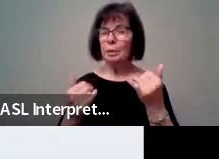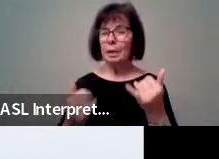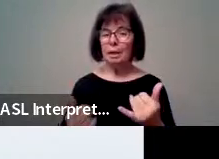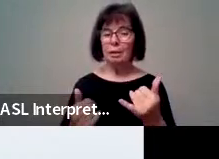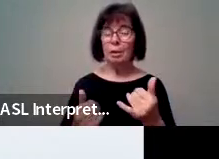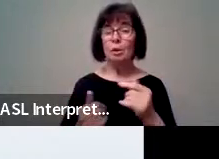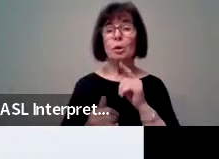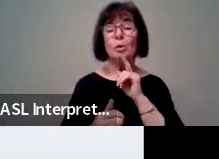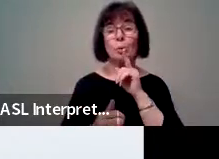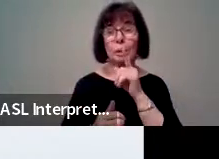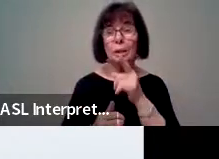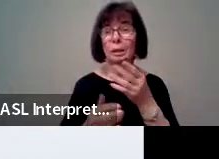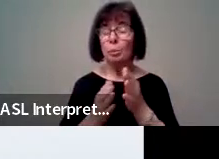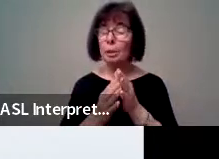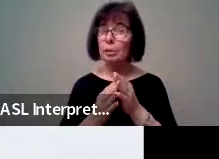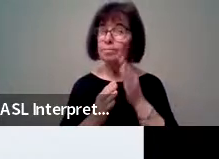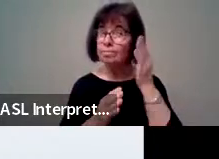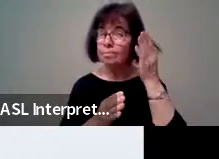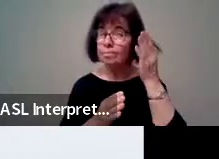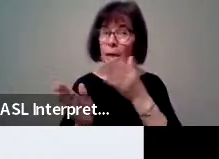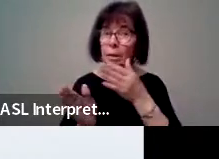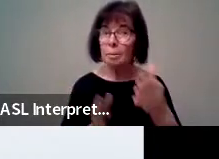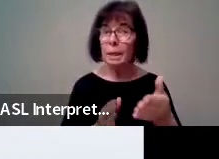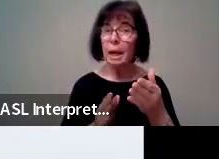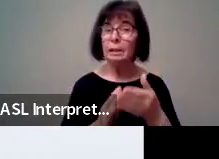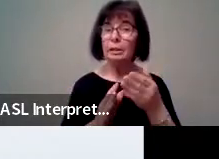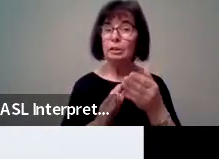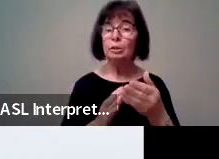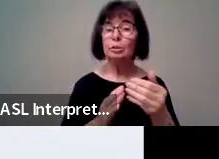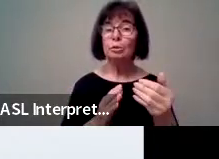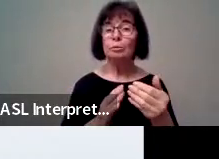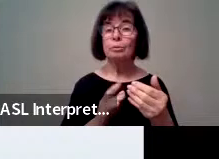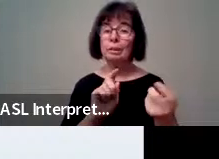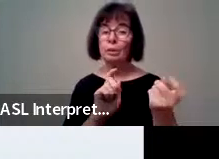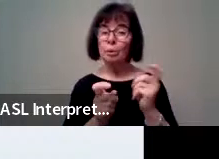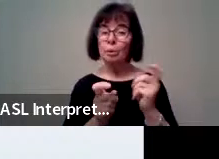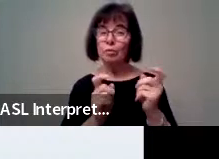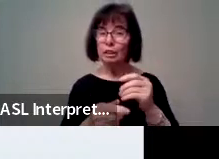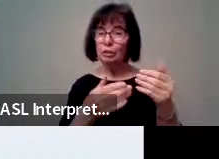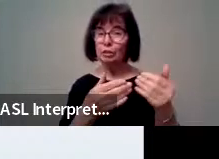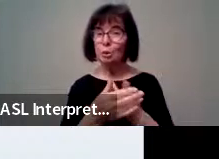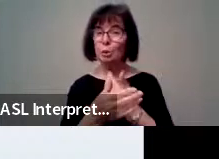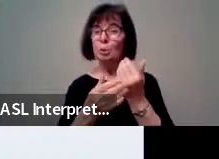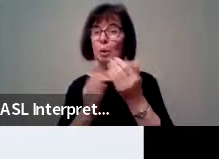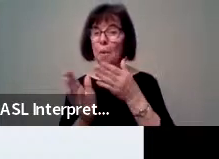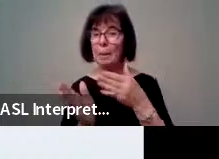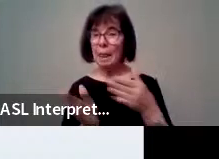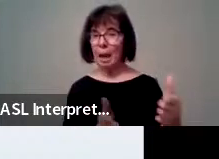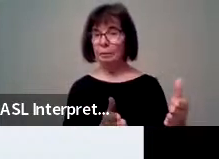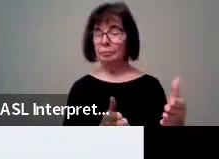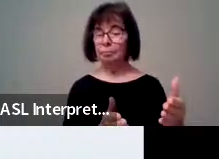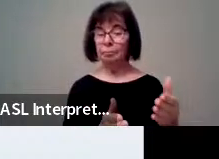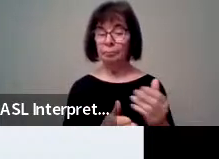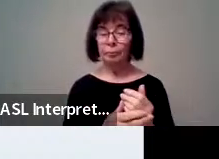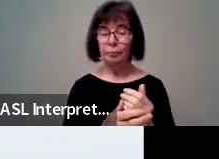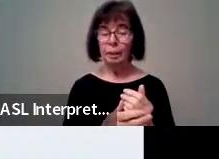really our strategic plan. So I'm going to turn it over to you, Kimmy, for the next piece of